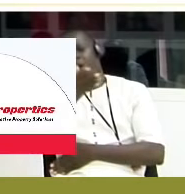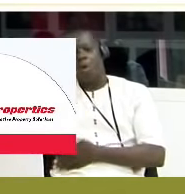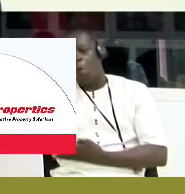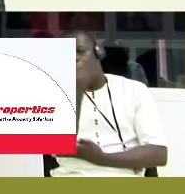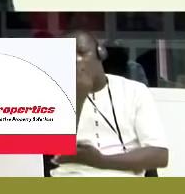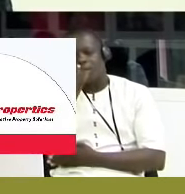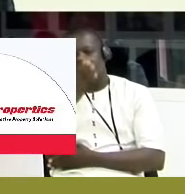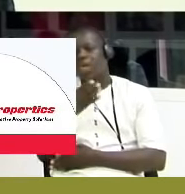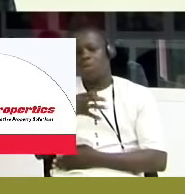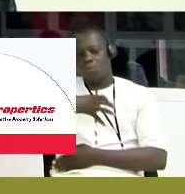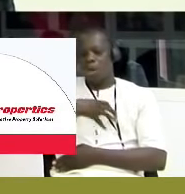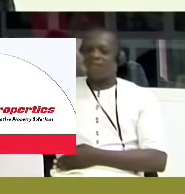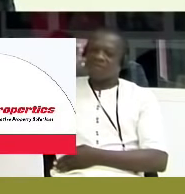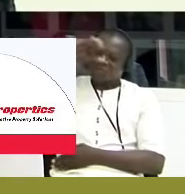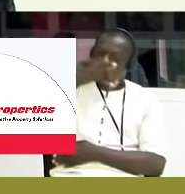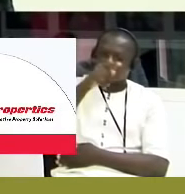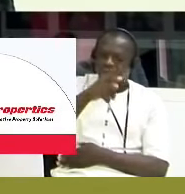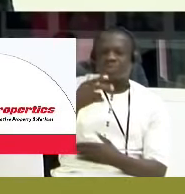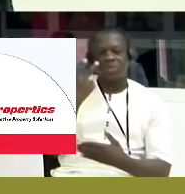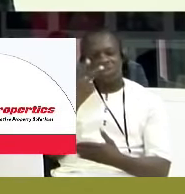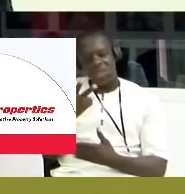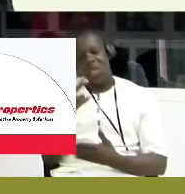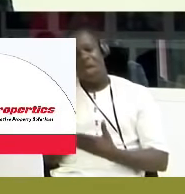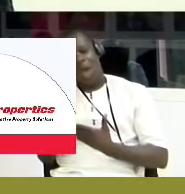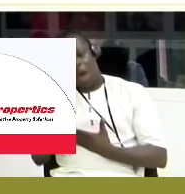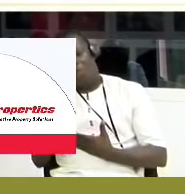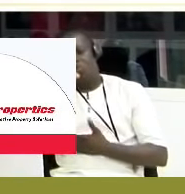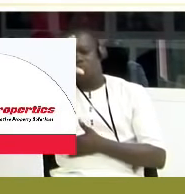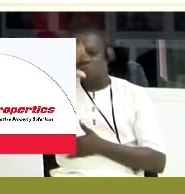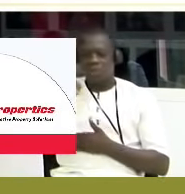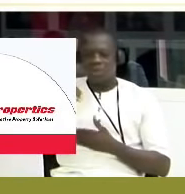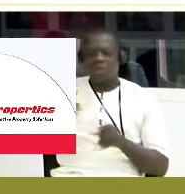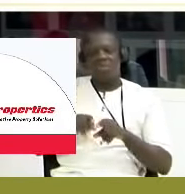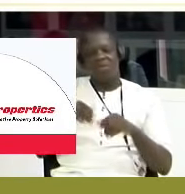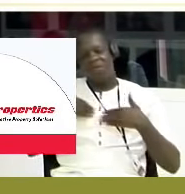see how you are doing, and yeah.